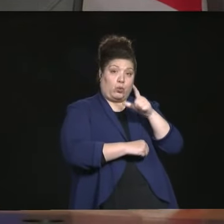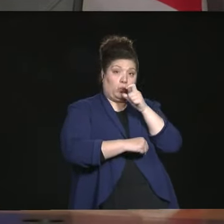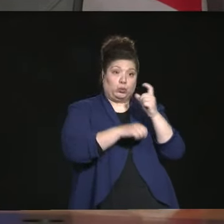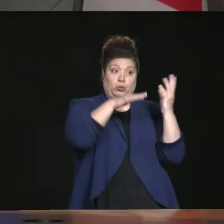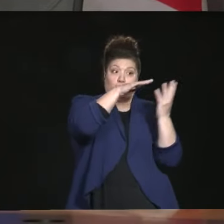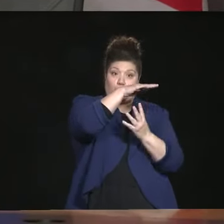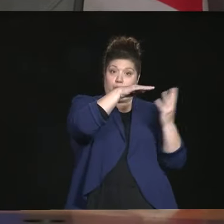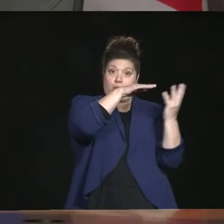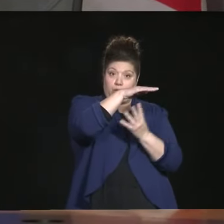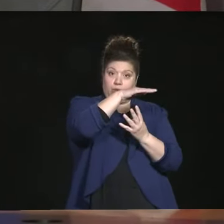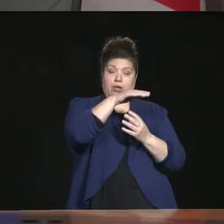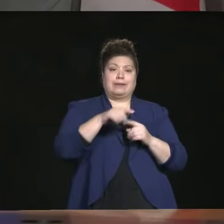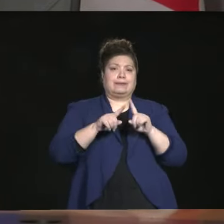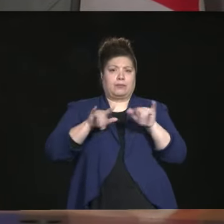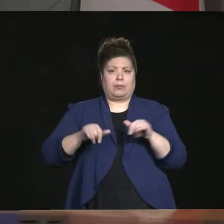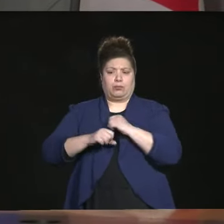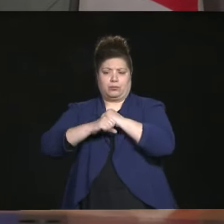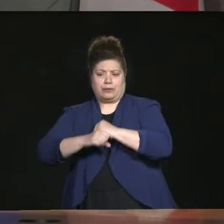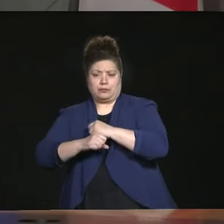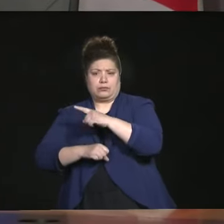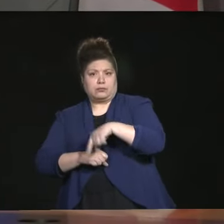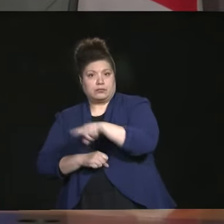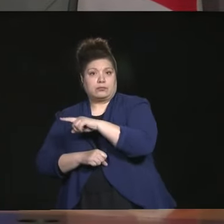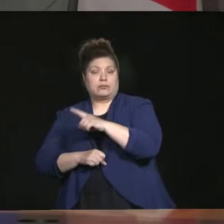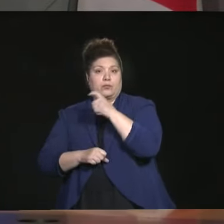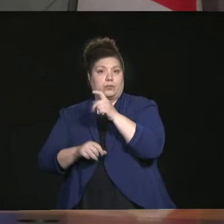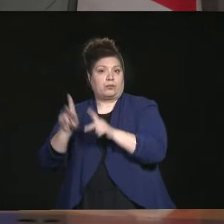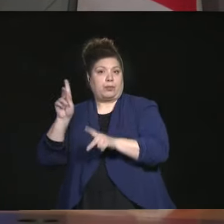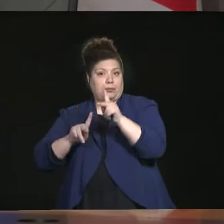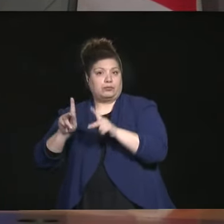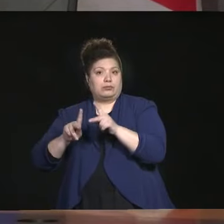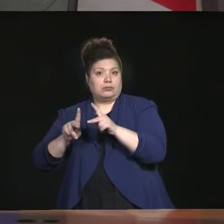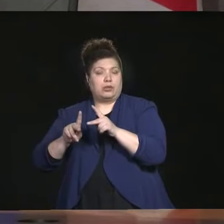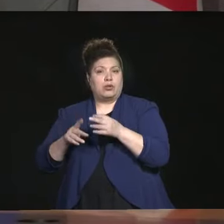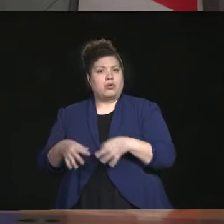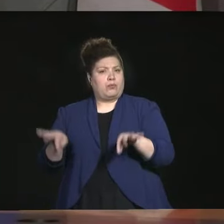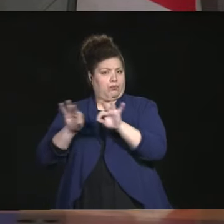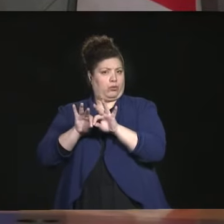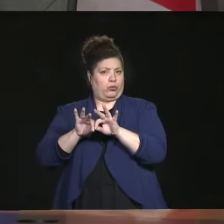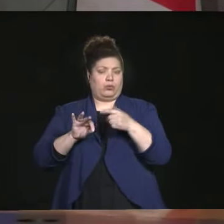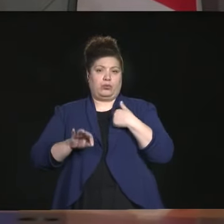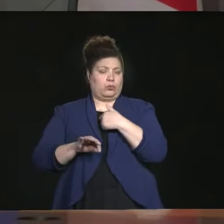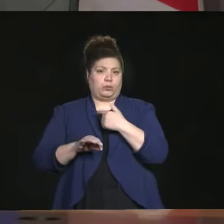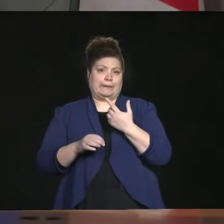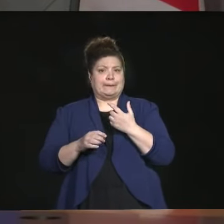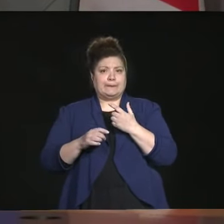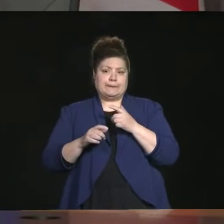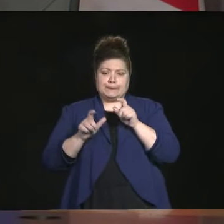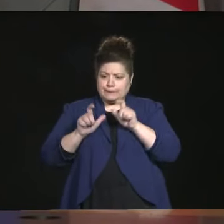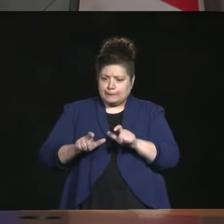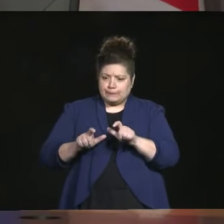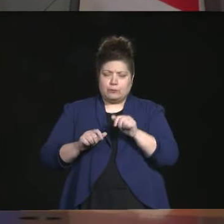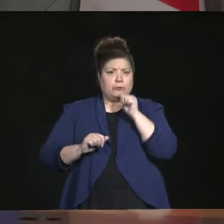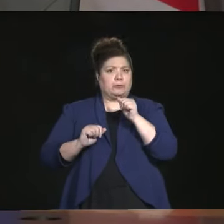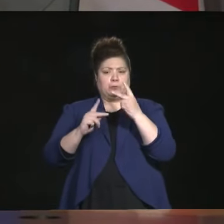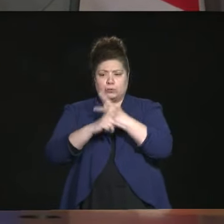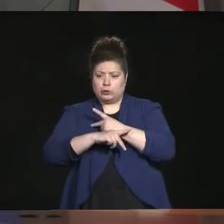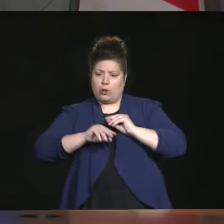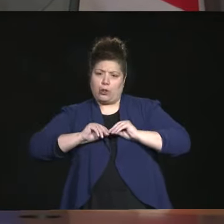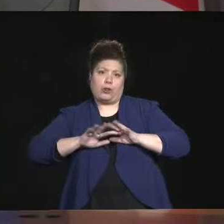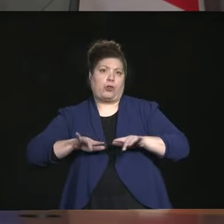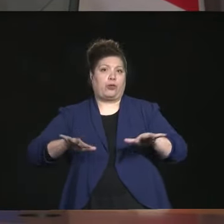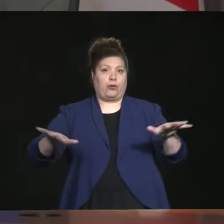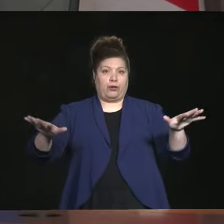important for managing this particular epidemic. So I think from our public health